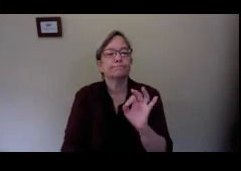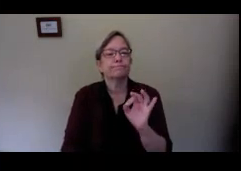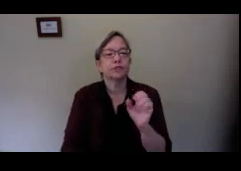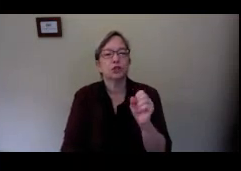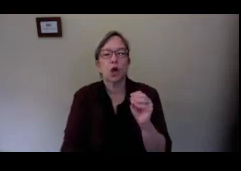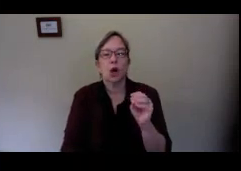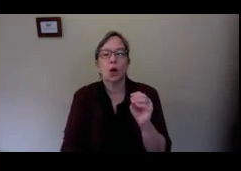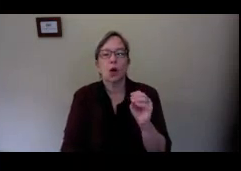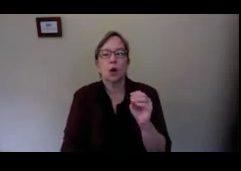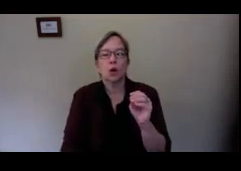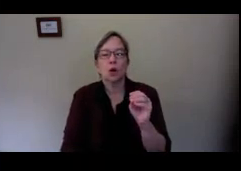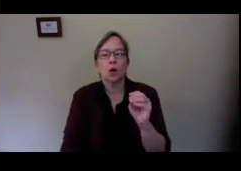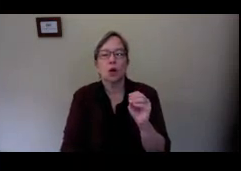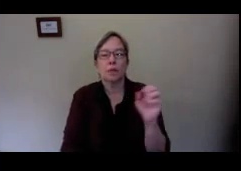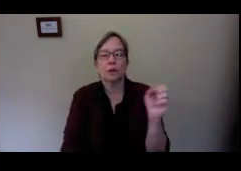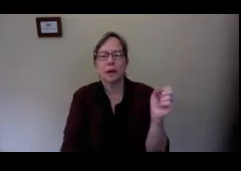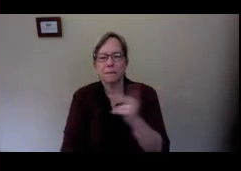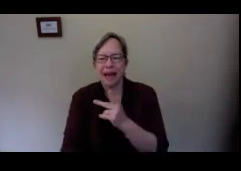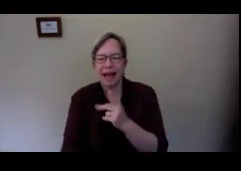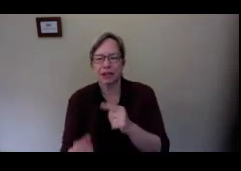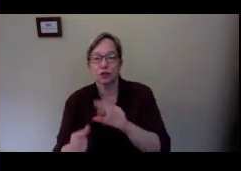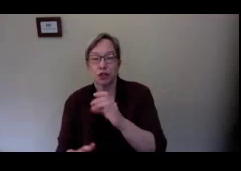me back over to the chat if you need,